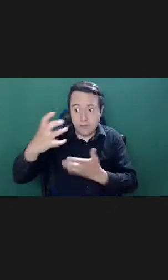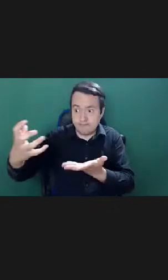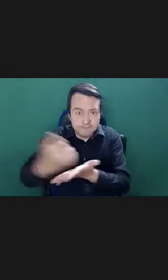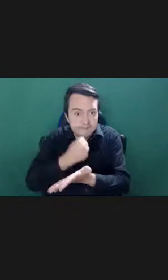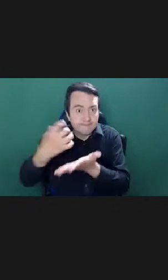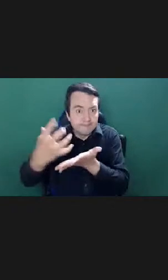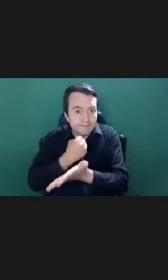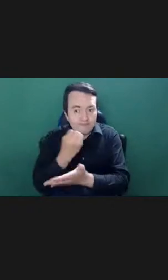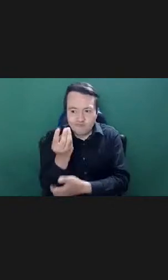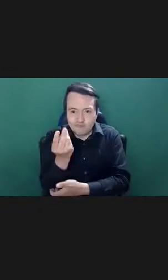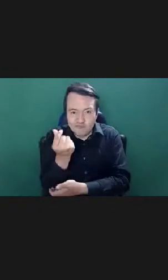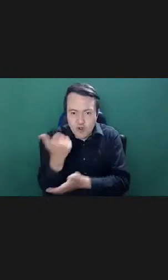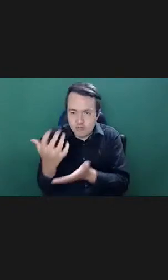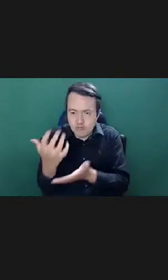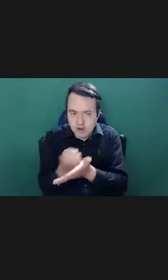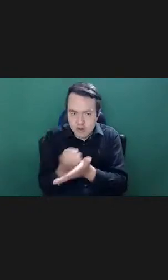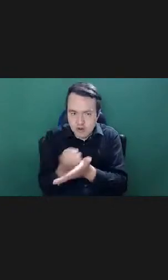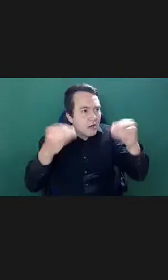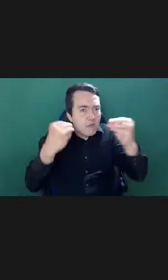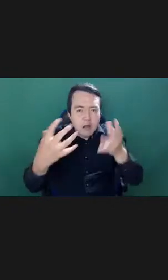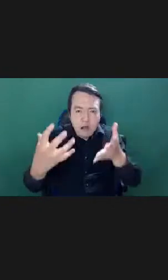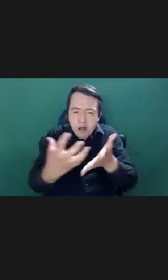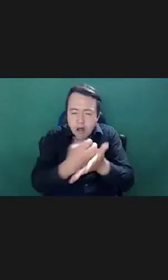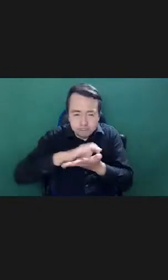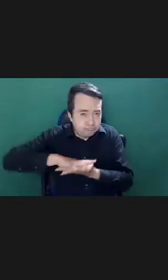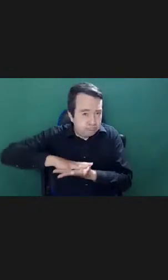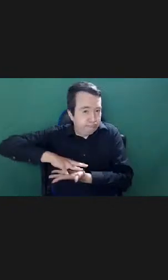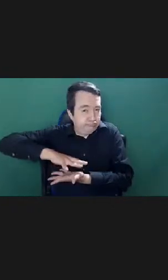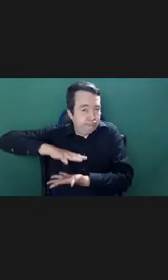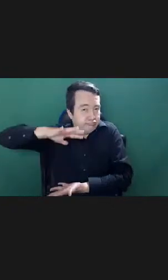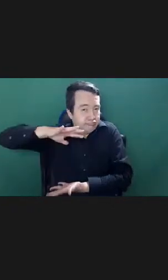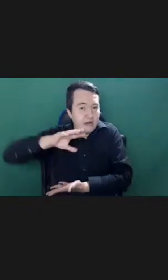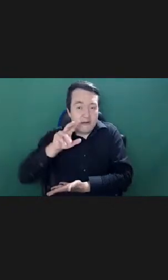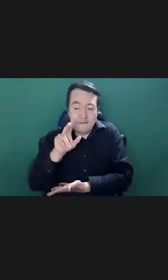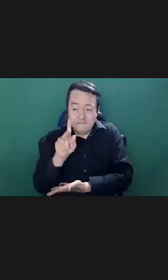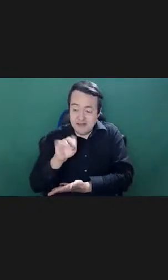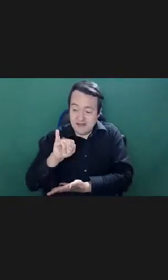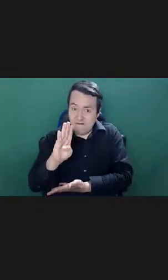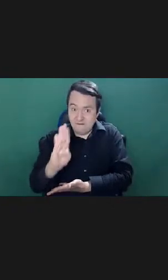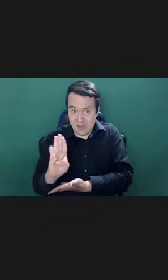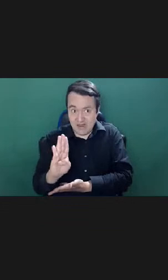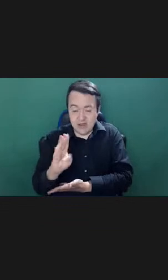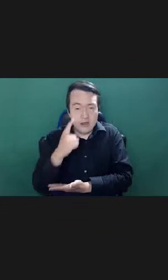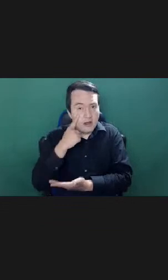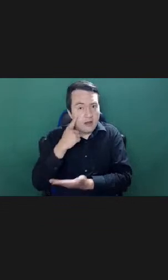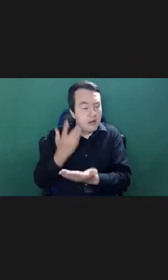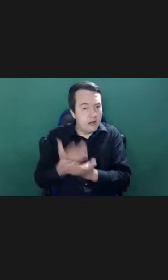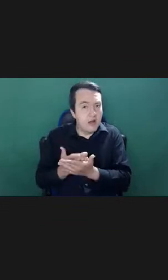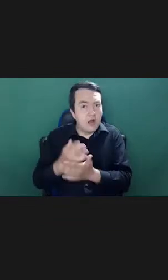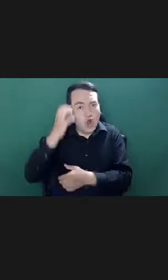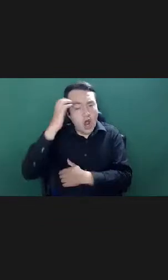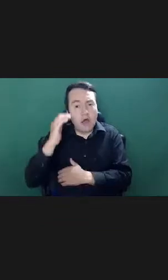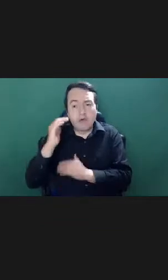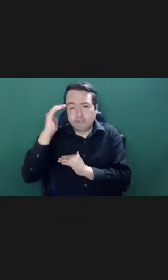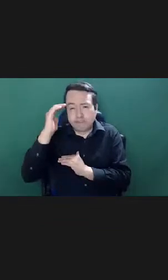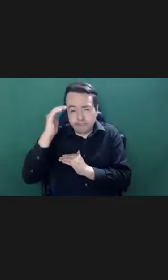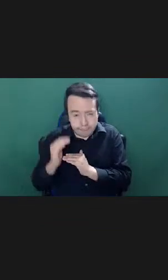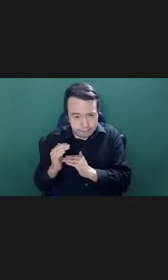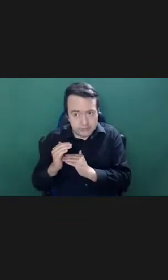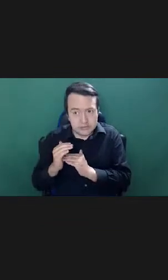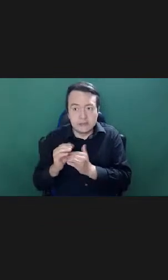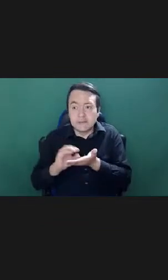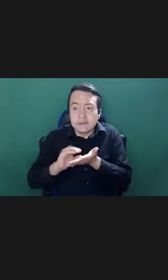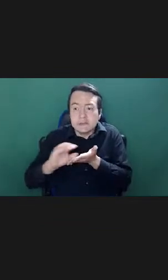lowest imbalance, meaning that they spend more money, and the money they spend in the community instead of in tertiary hospitals.